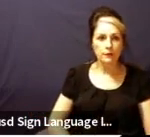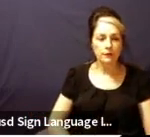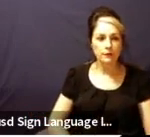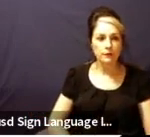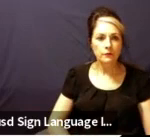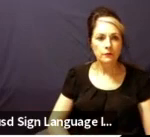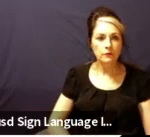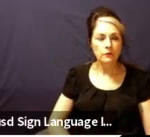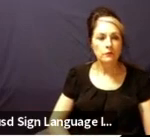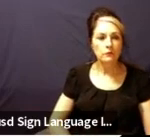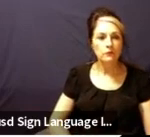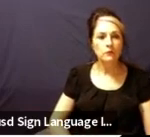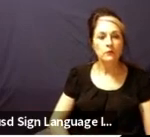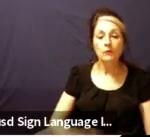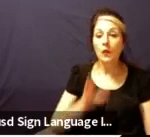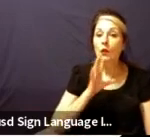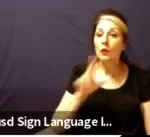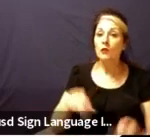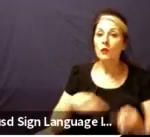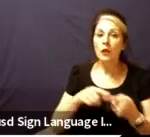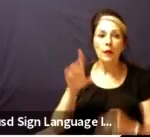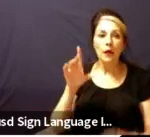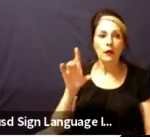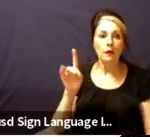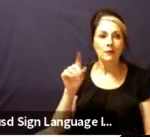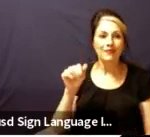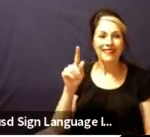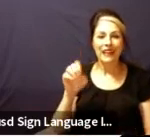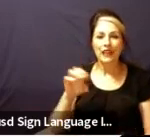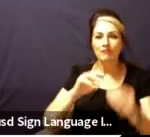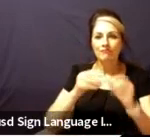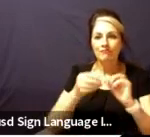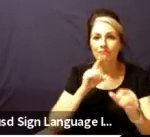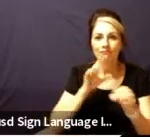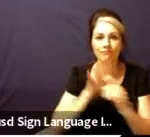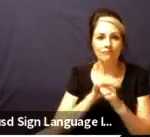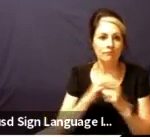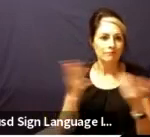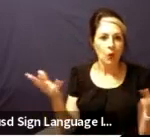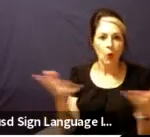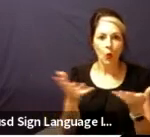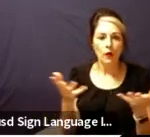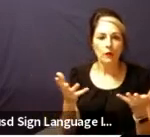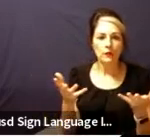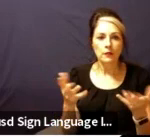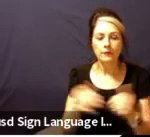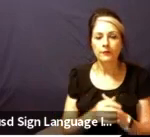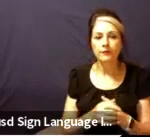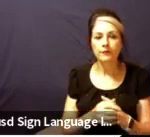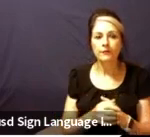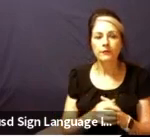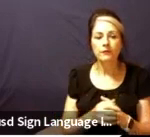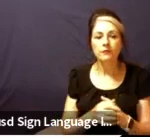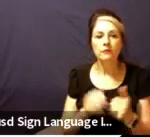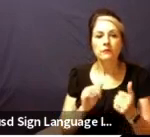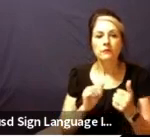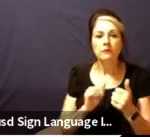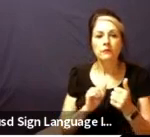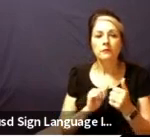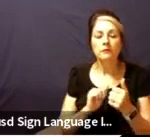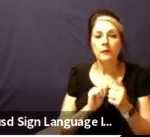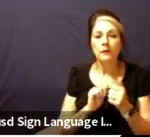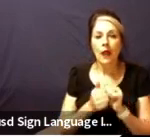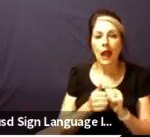Now I'm going to go ahead and talk about data confirmation. What is data confirmation? Data confirmation